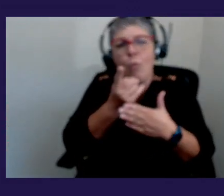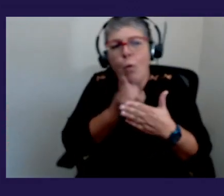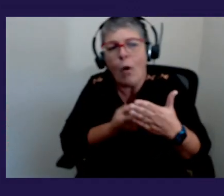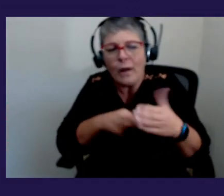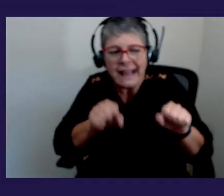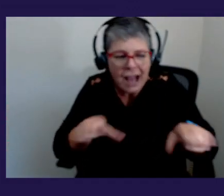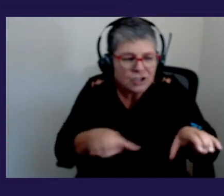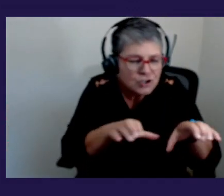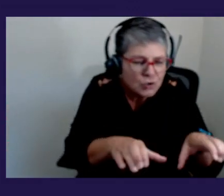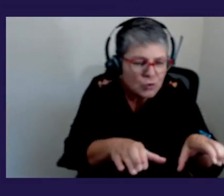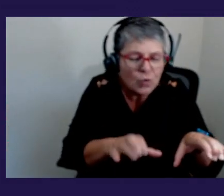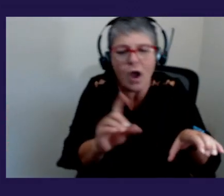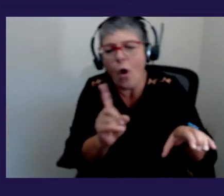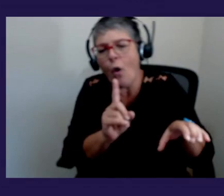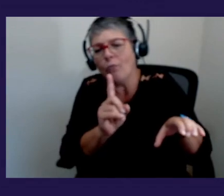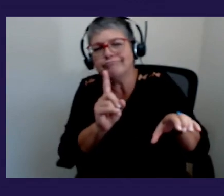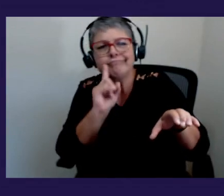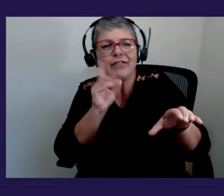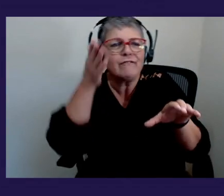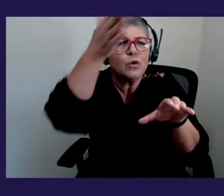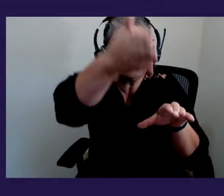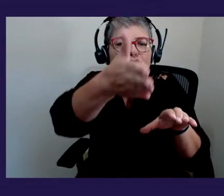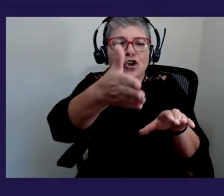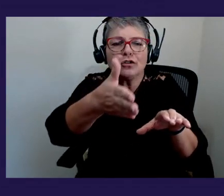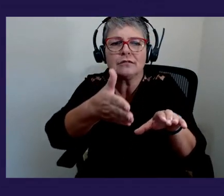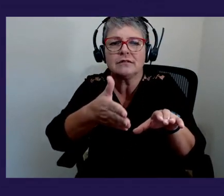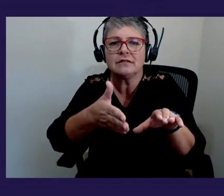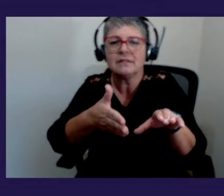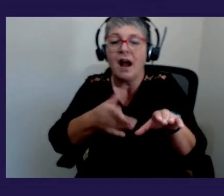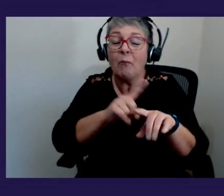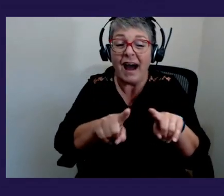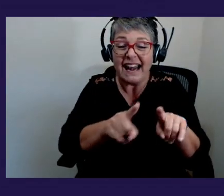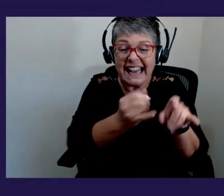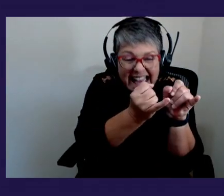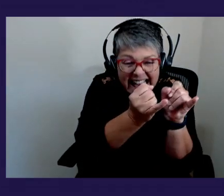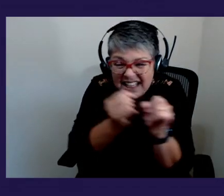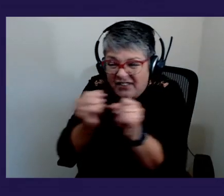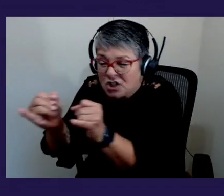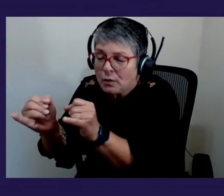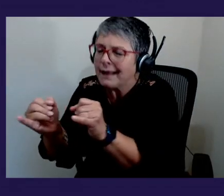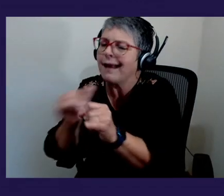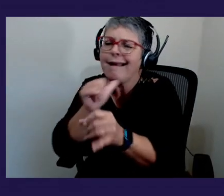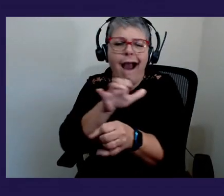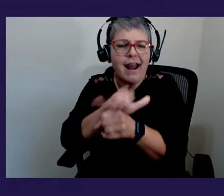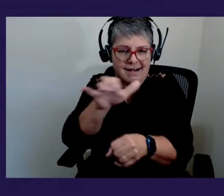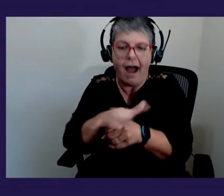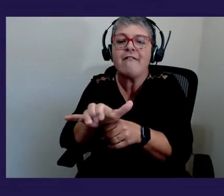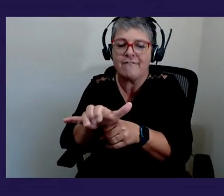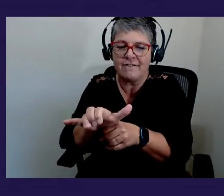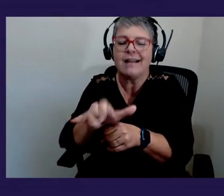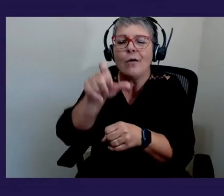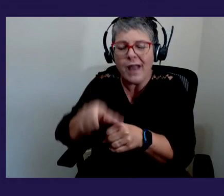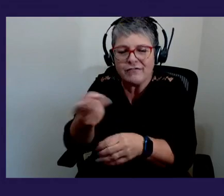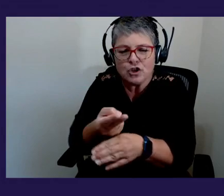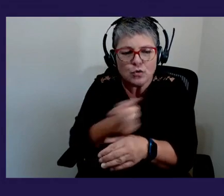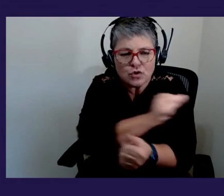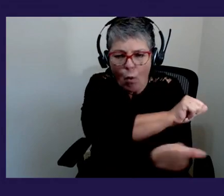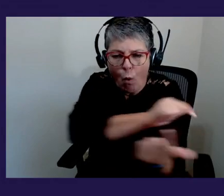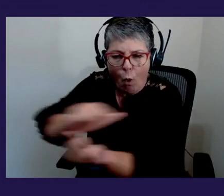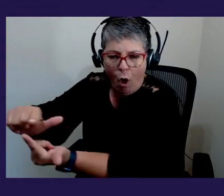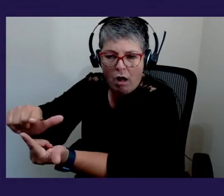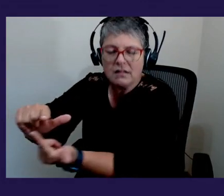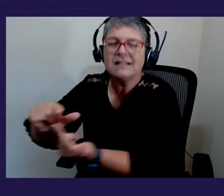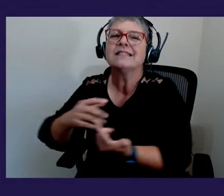themselves, unfortunately, I think that they are not quite enough to get us there. And so I think thinking about